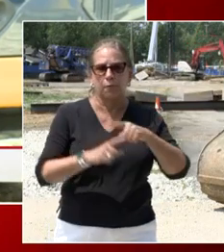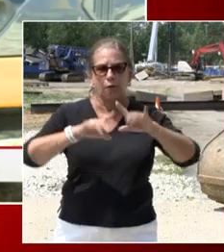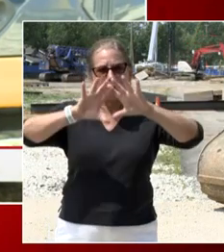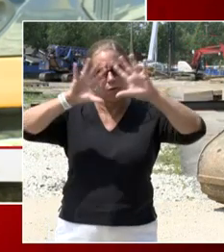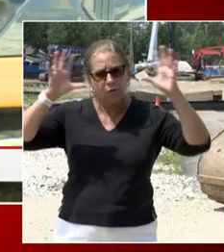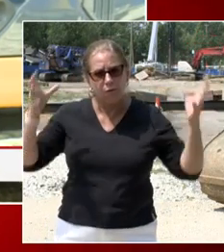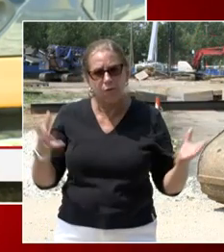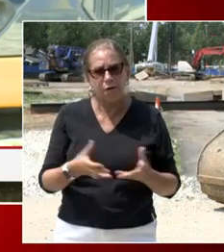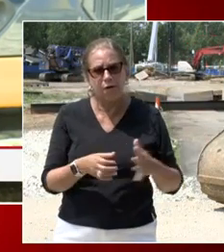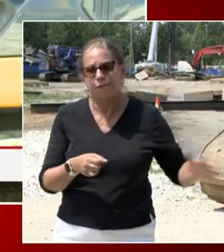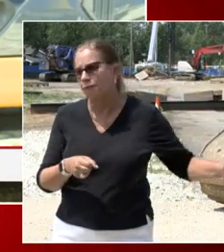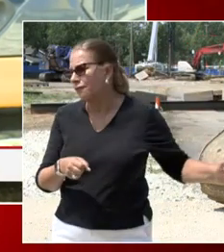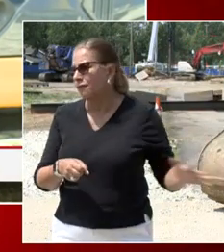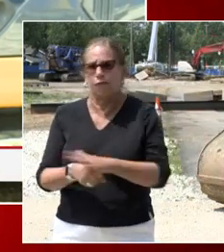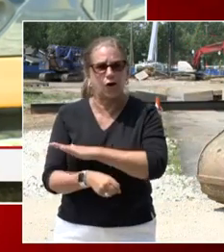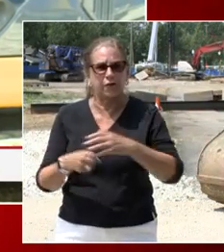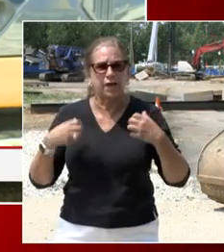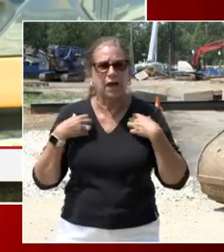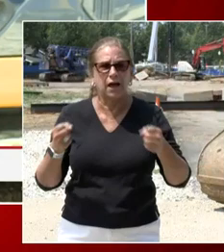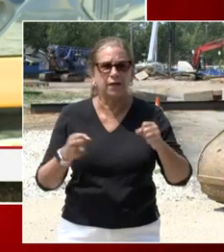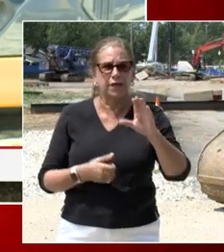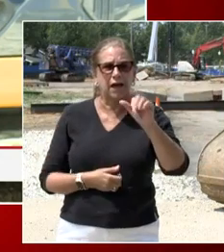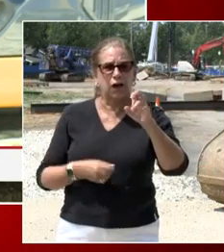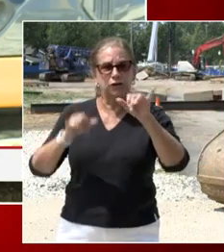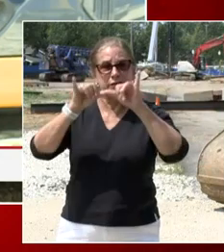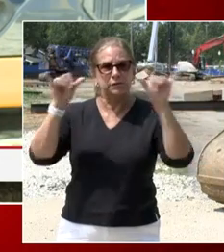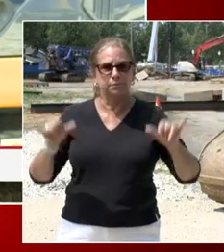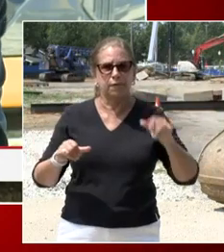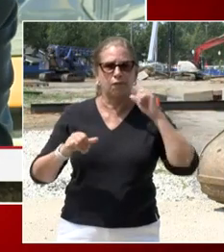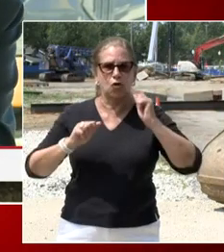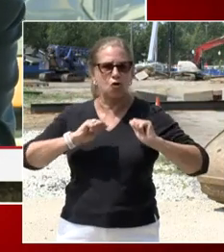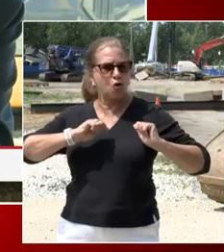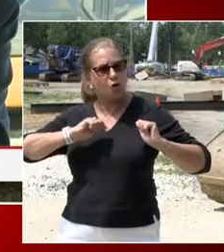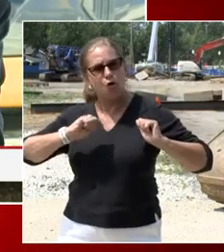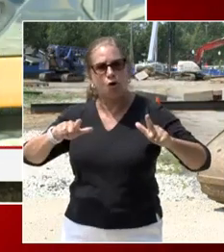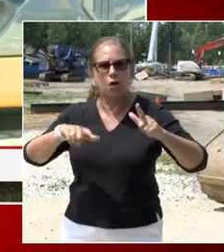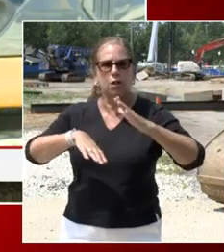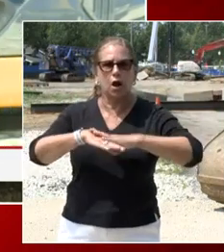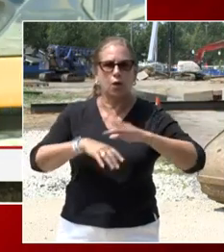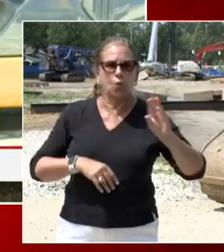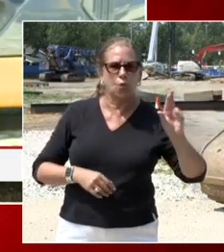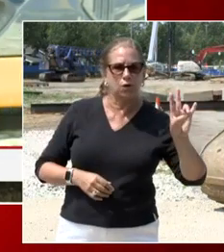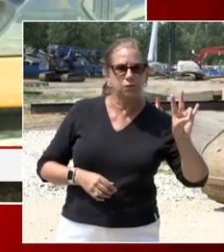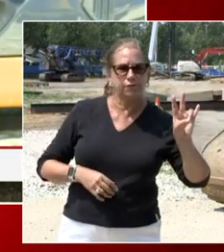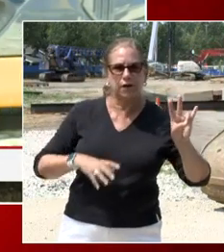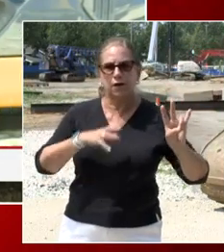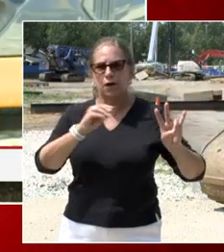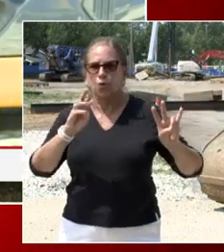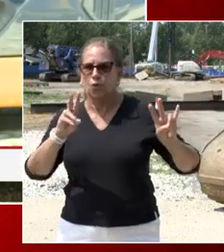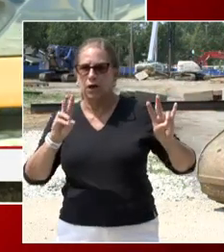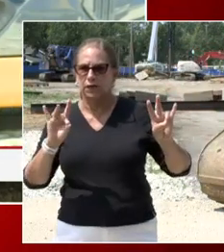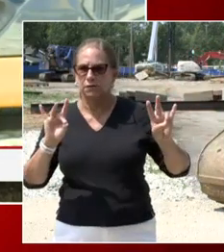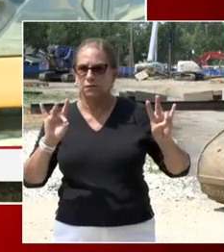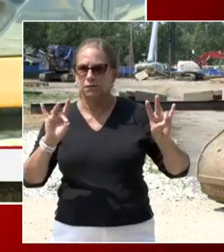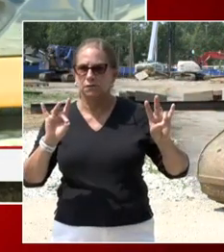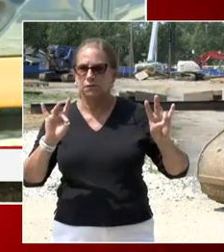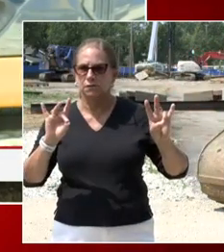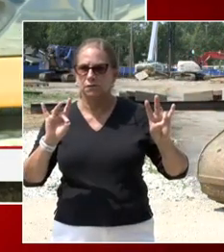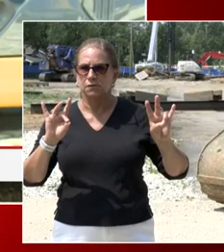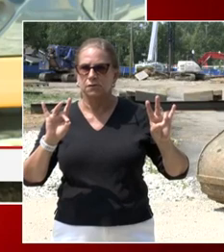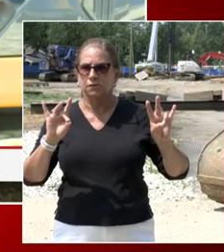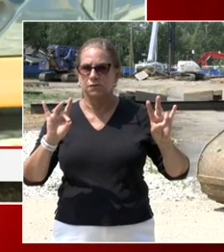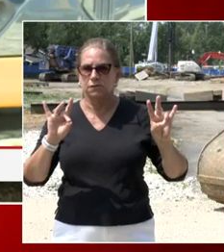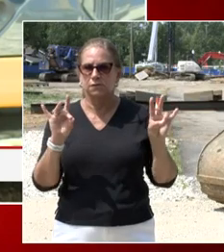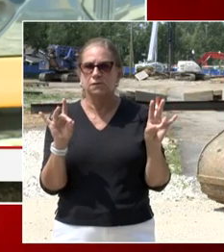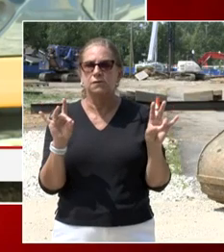people of Ward 7 and the people of Ward 8. I have actually am proud to be a staunch advocate